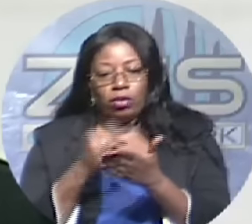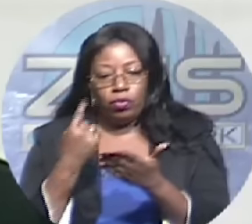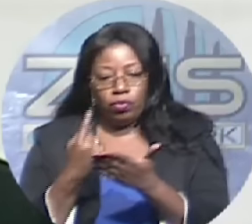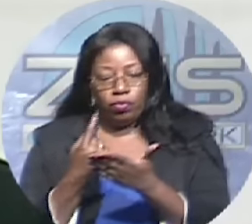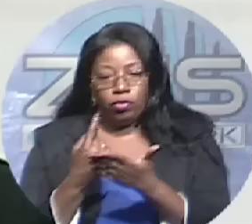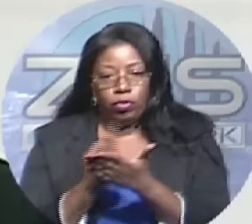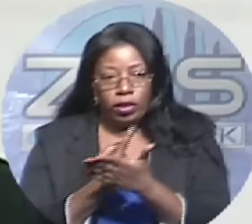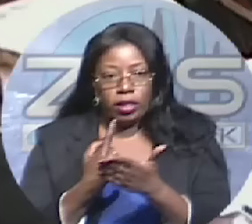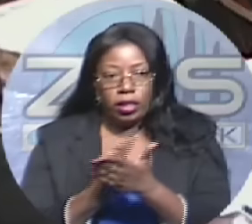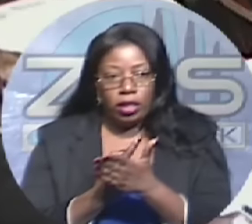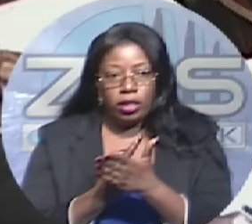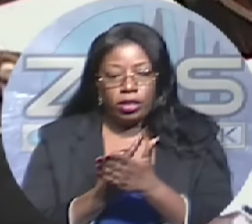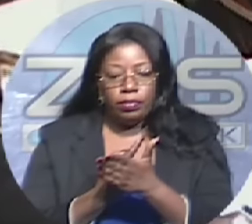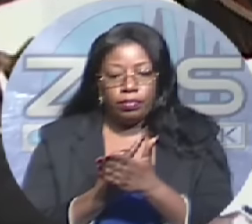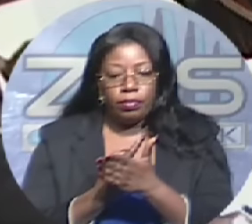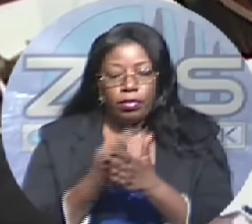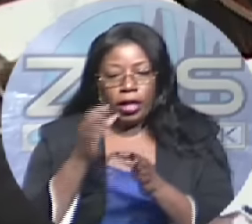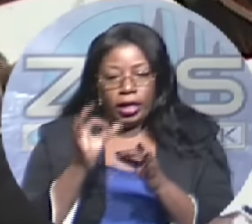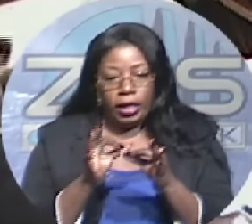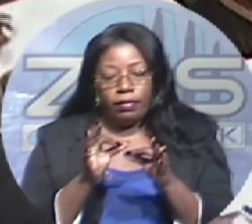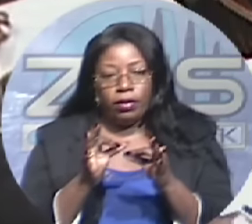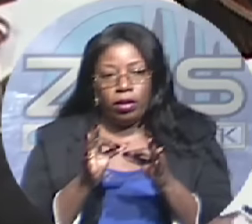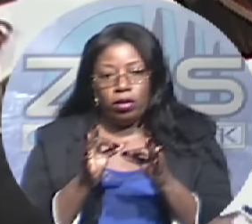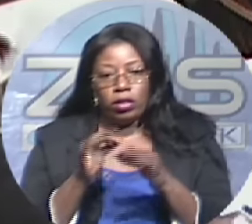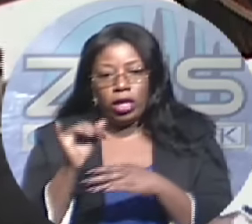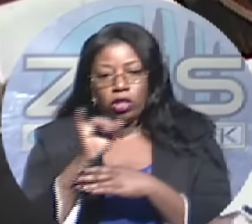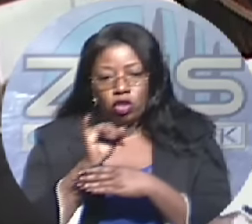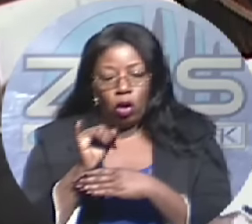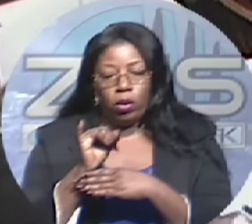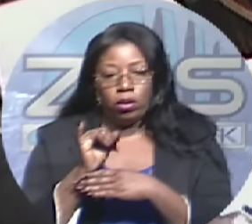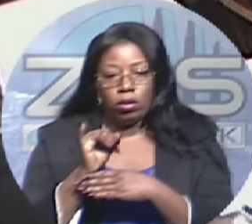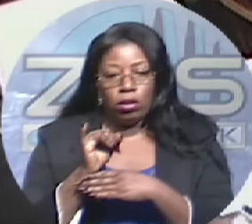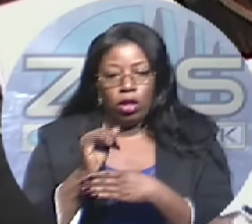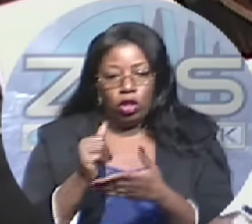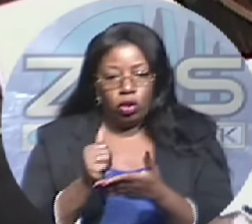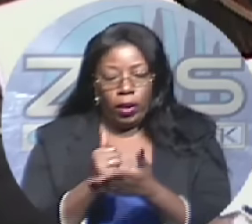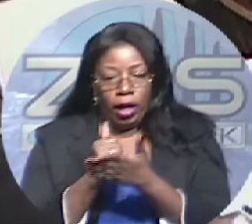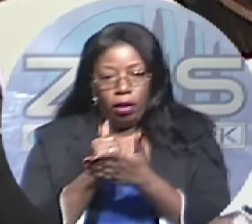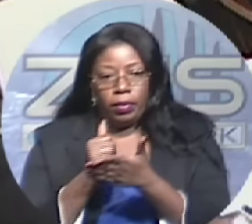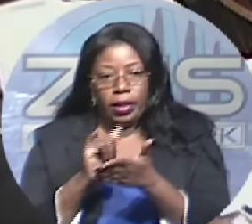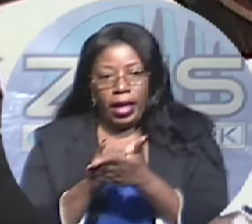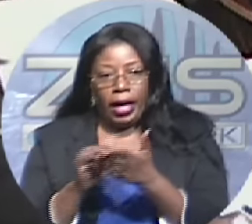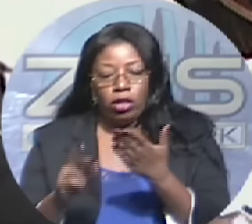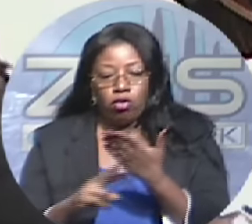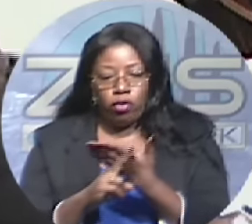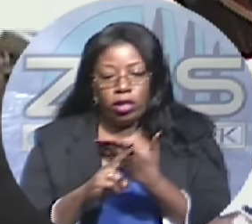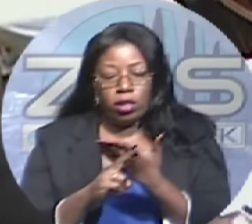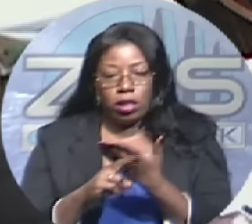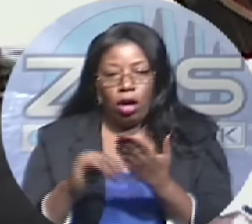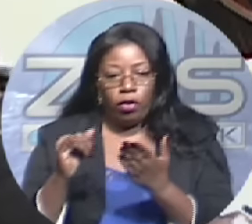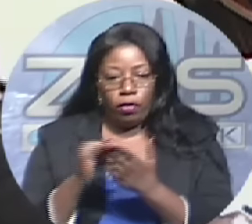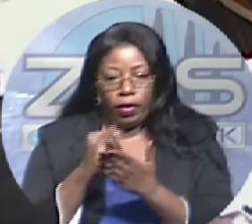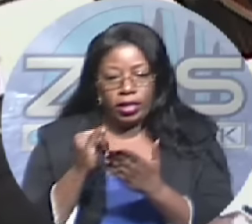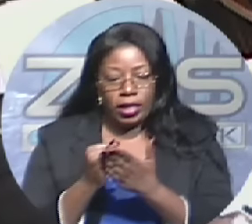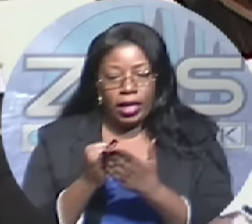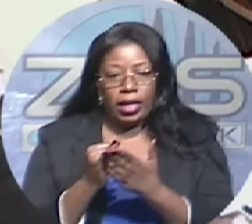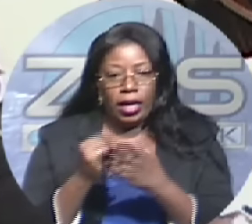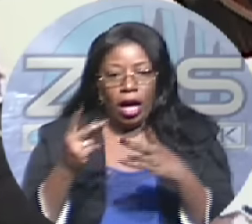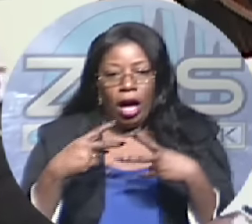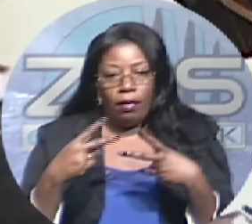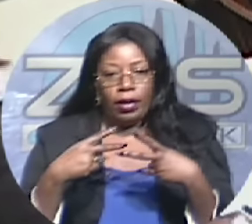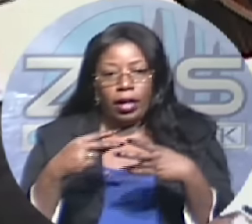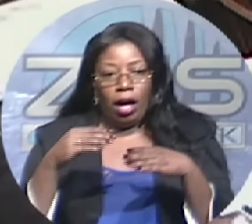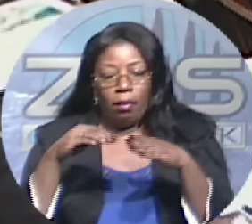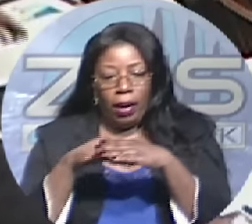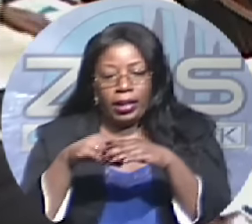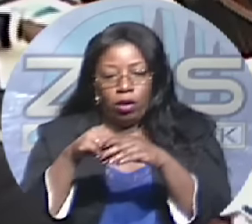discussion, and whether there can be some insurance purchased to mitigate that risk. The proposal to investigate setting up a bank that would be owned